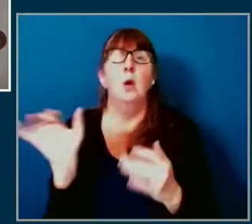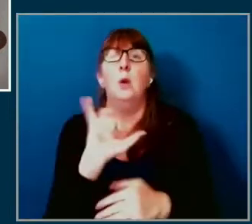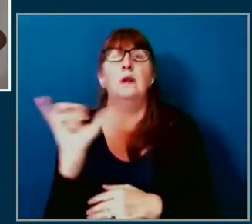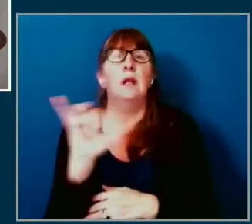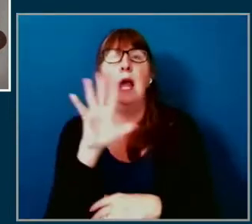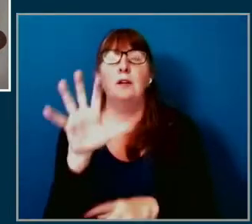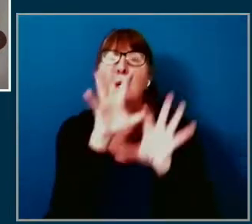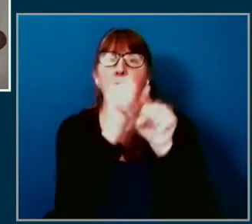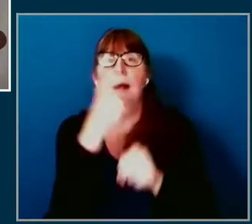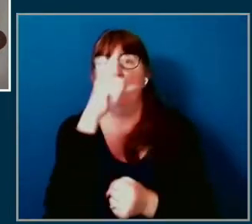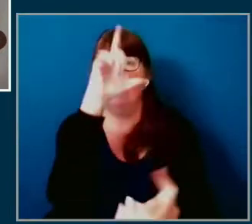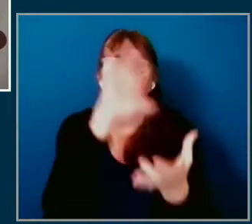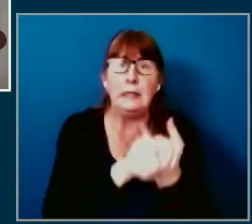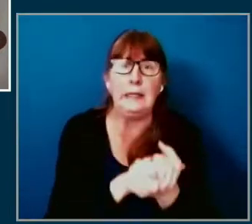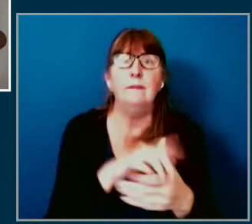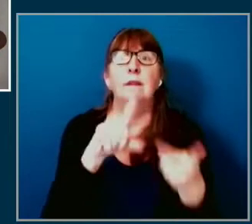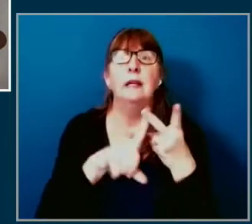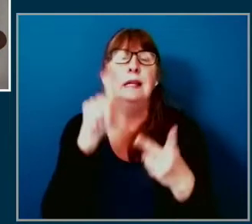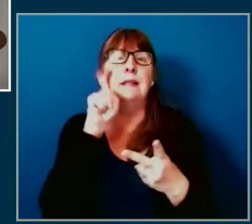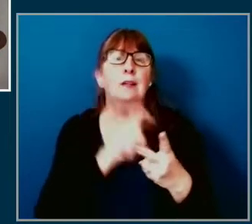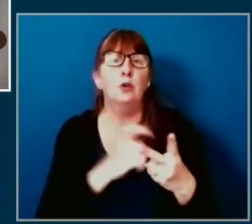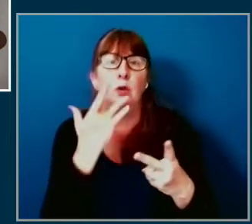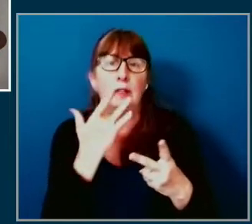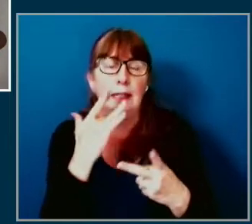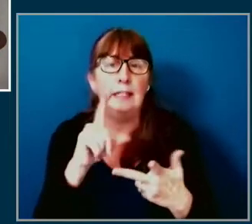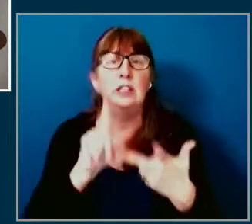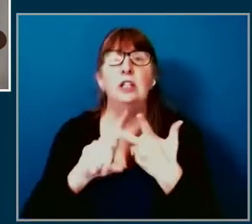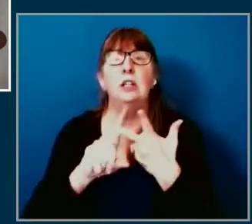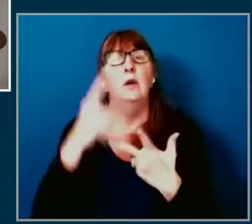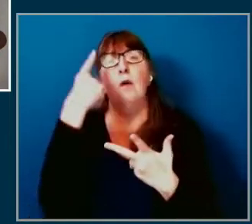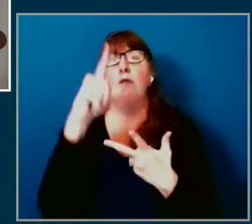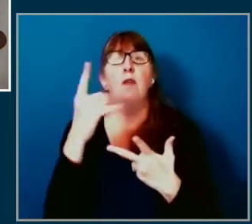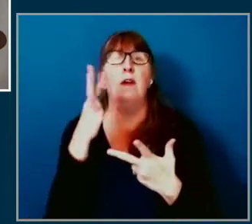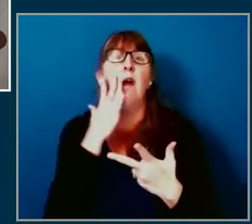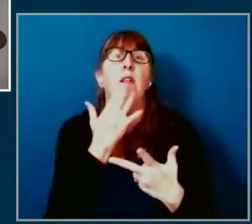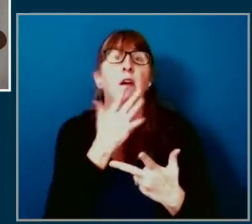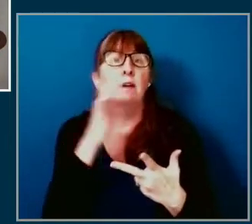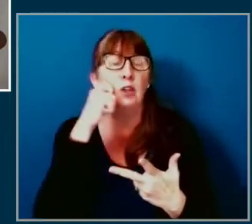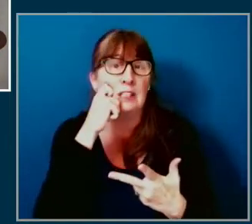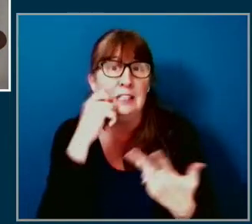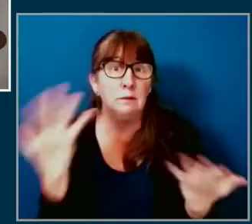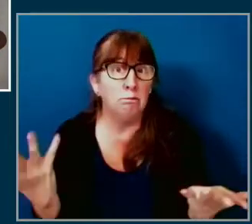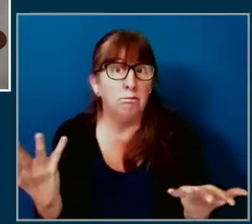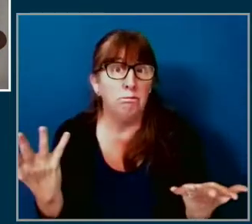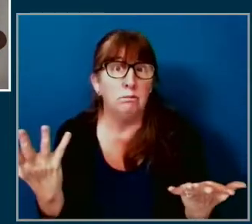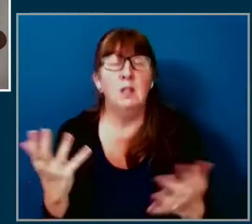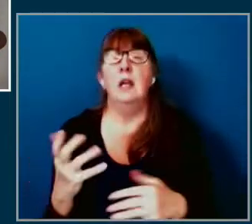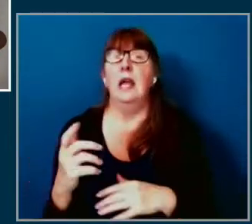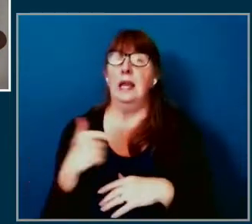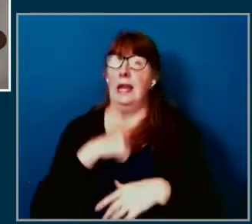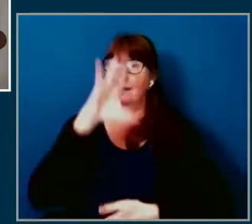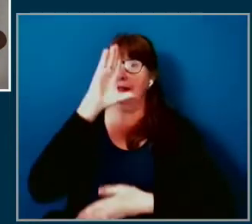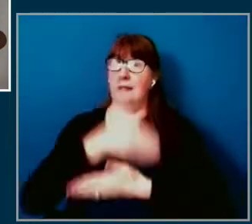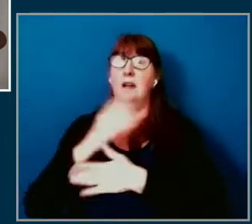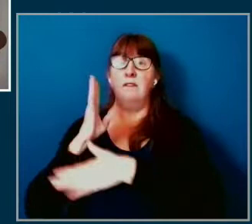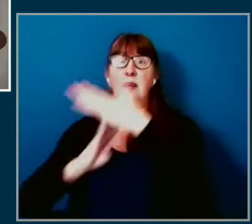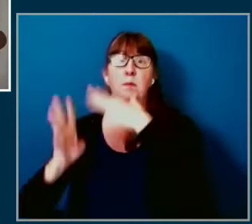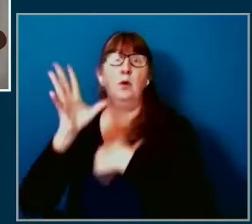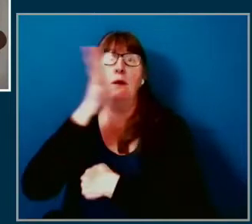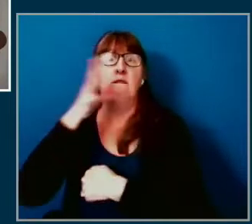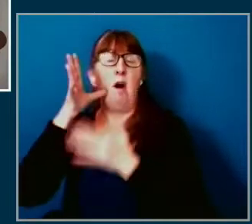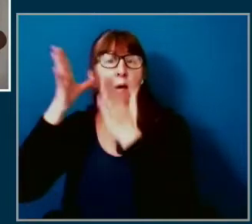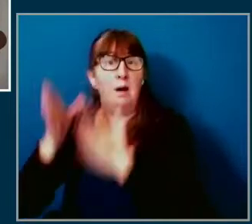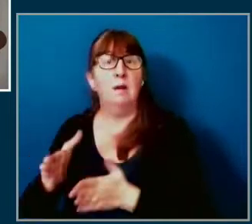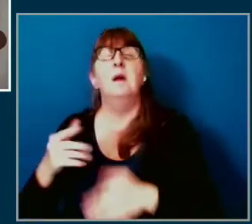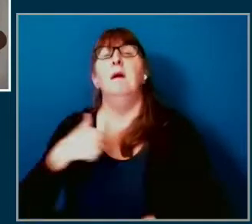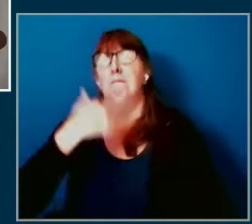beliefs, for your sexual orientation, or for the color of your skin. And as the son of an immigrant farm worker, I too know what it's